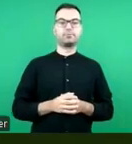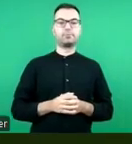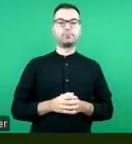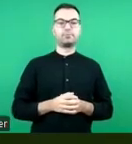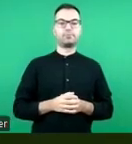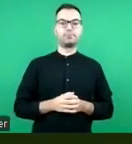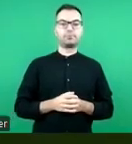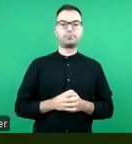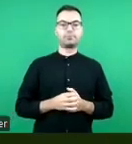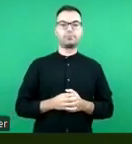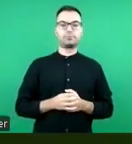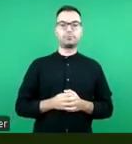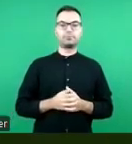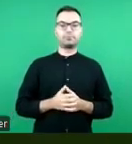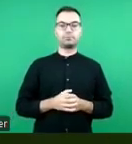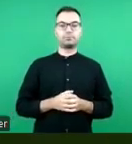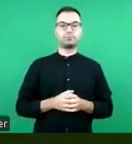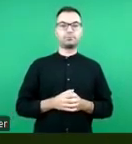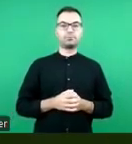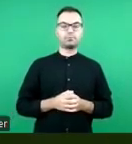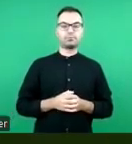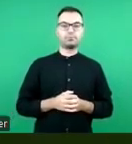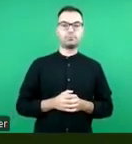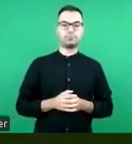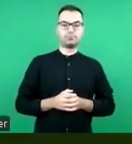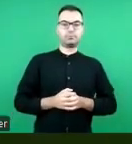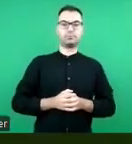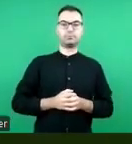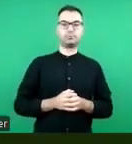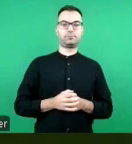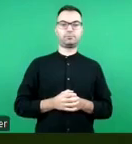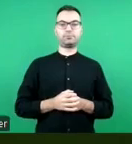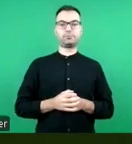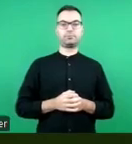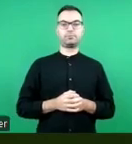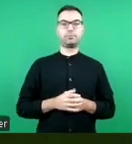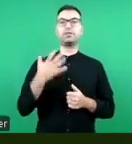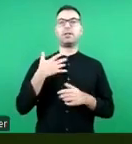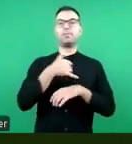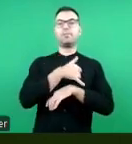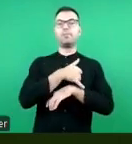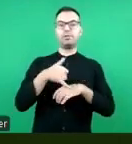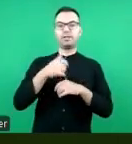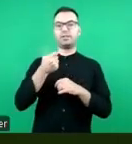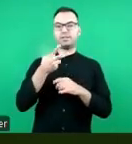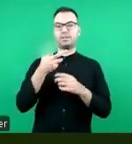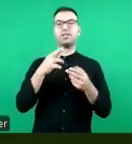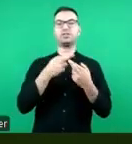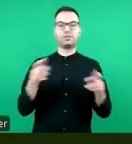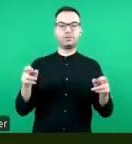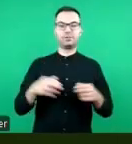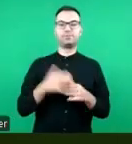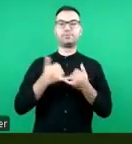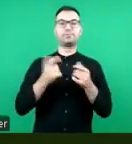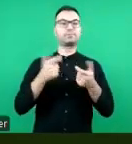In my talk, I would just highlight a few things sequentially to disturbance. So once it comes to a disturbance